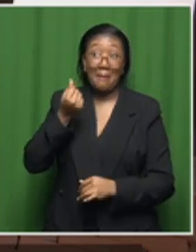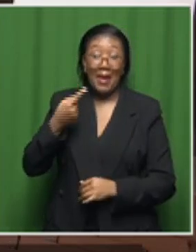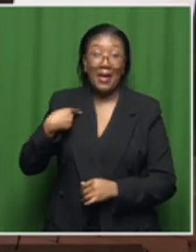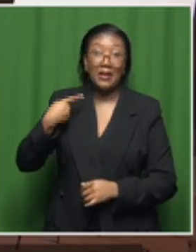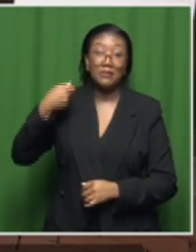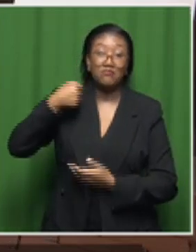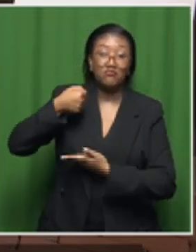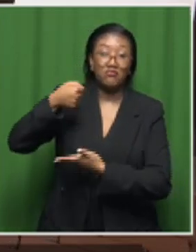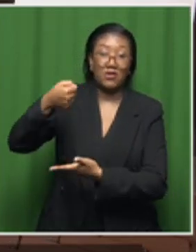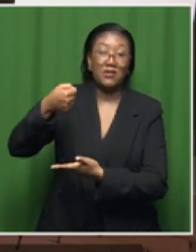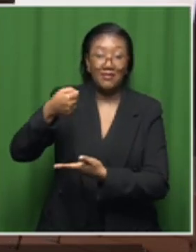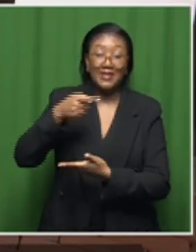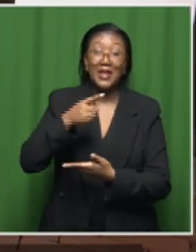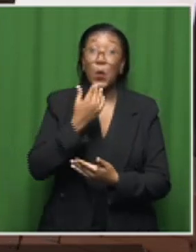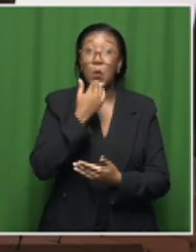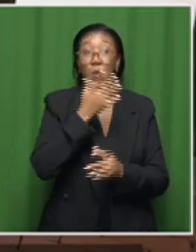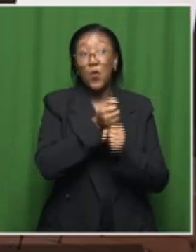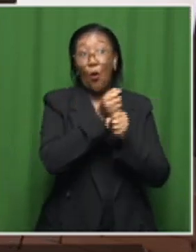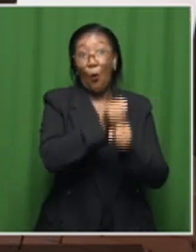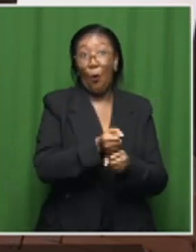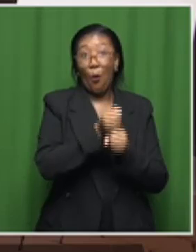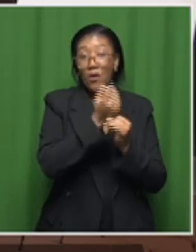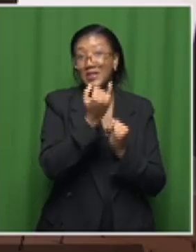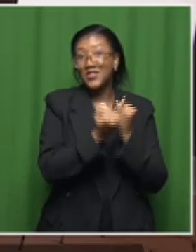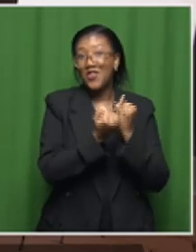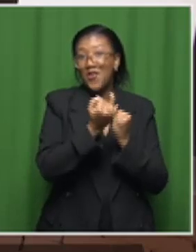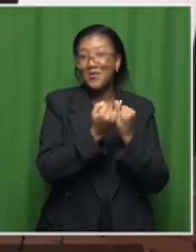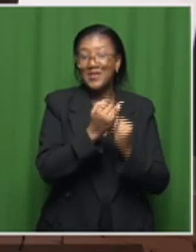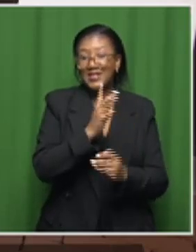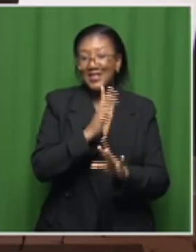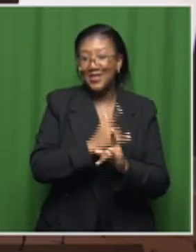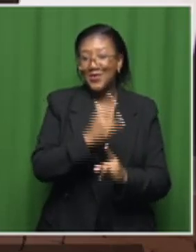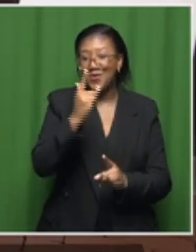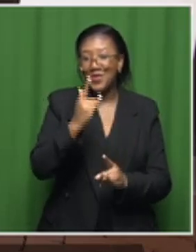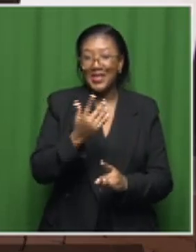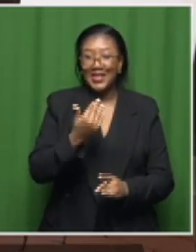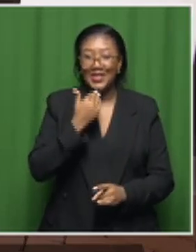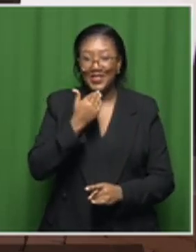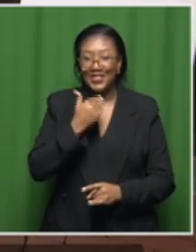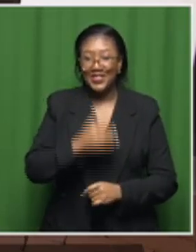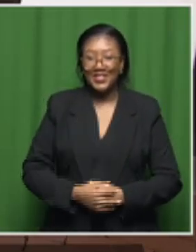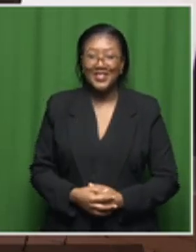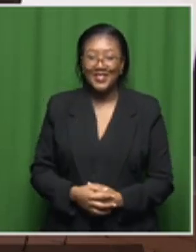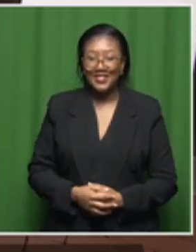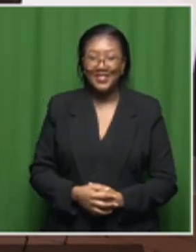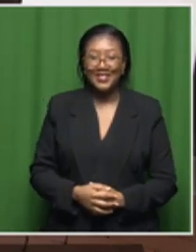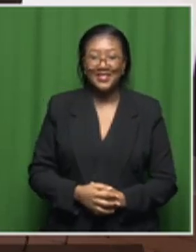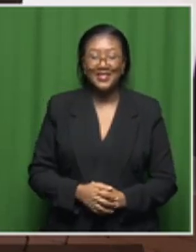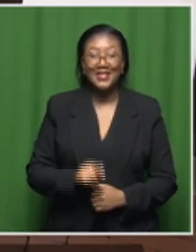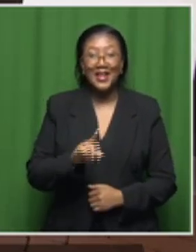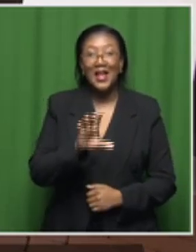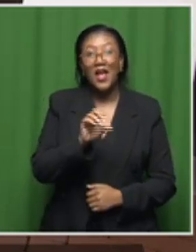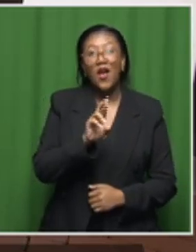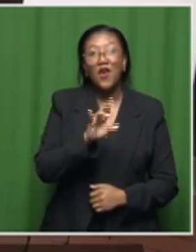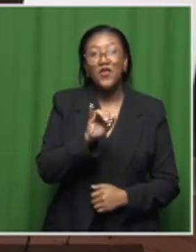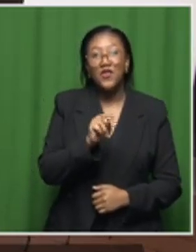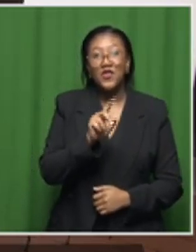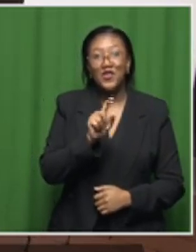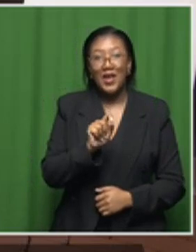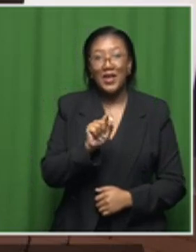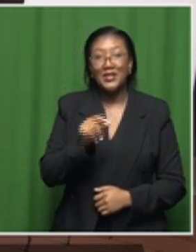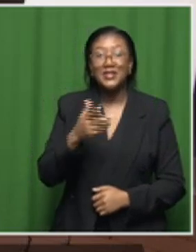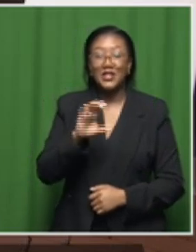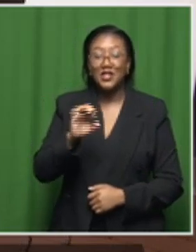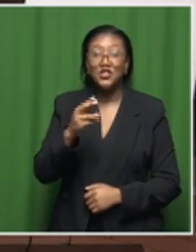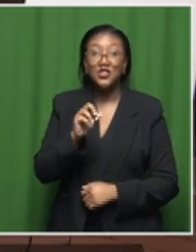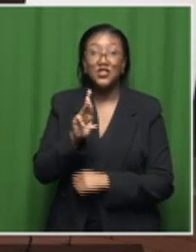one. 8 on 8, favorite to win with the odds of 14 to 10. Oriental Charm, the defending champion, is also a strong contender with 6 to 1.